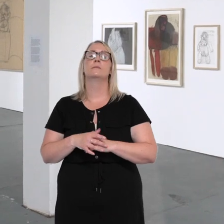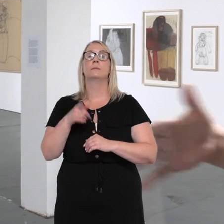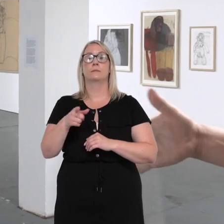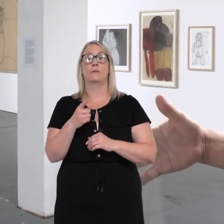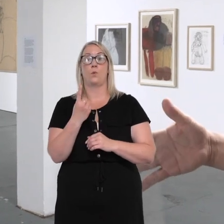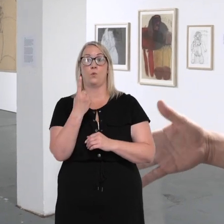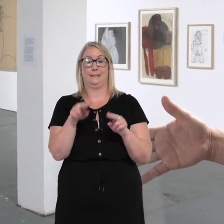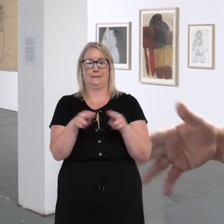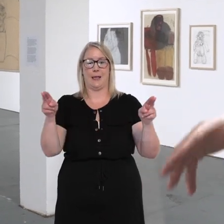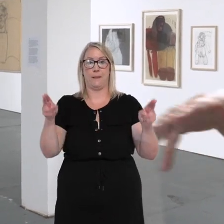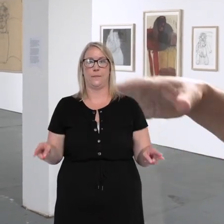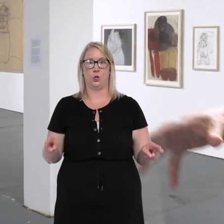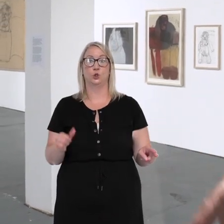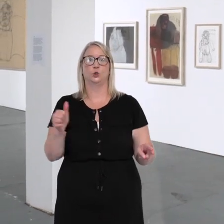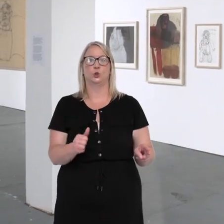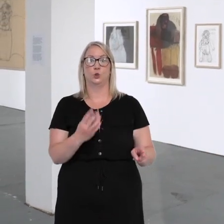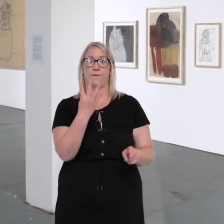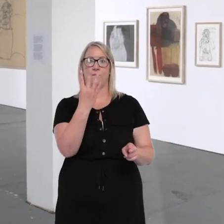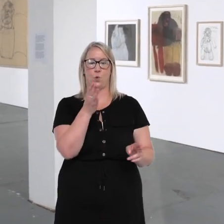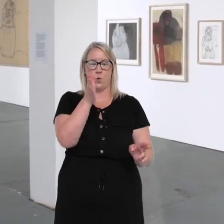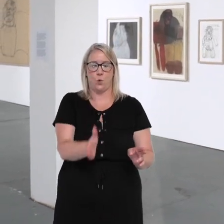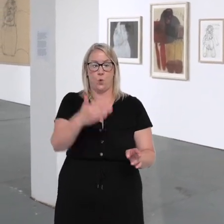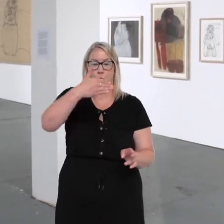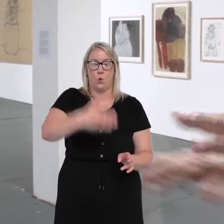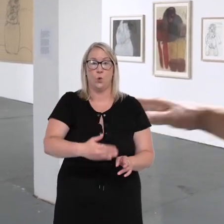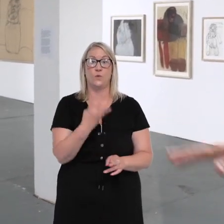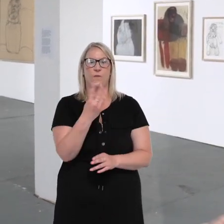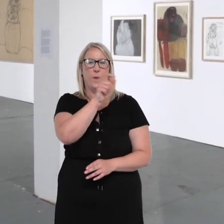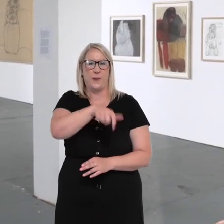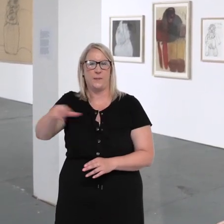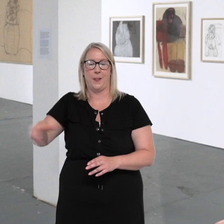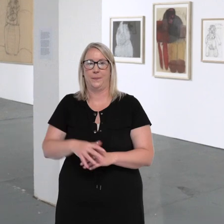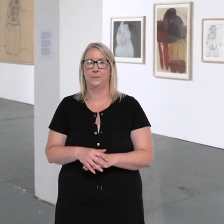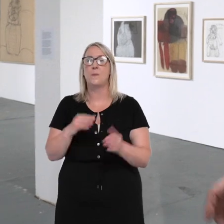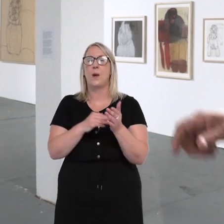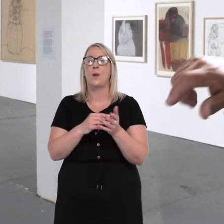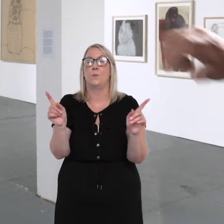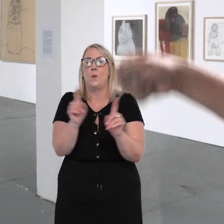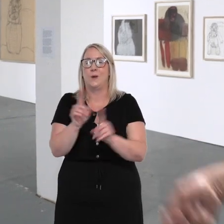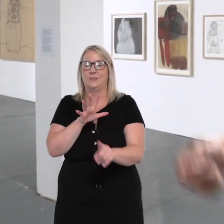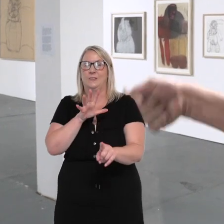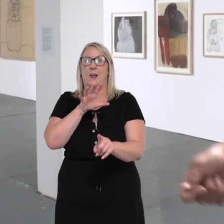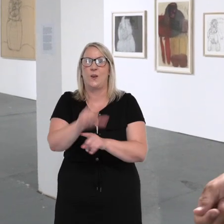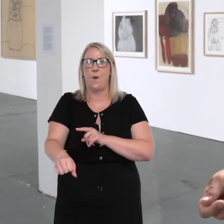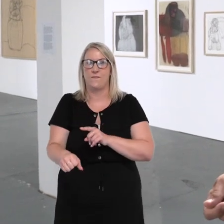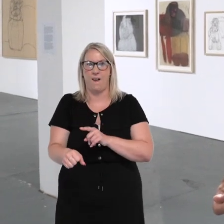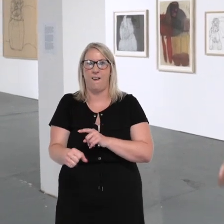divided into four zones for four different people to work, and he took over all four zones and